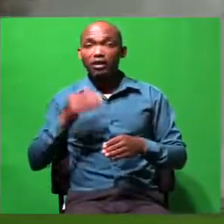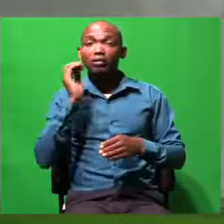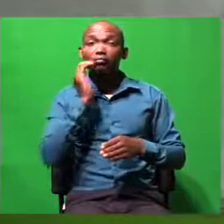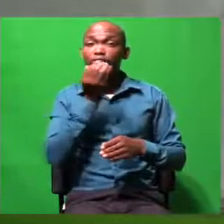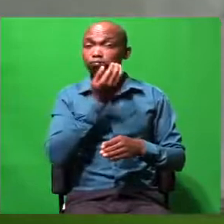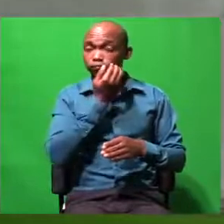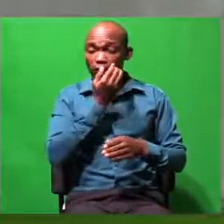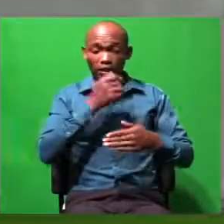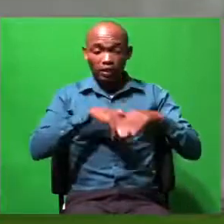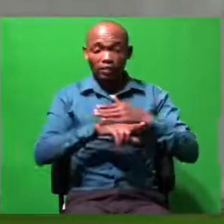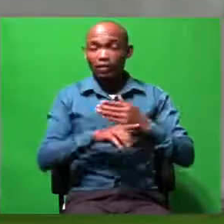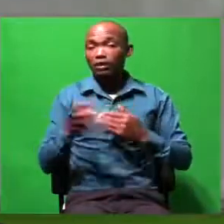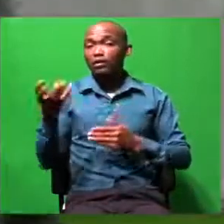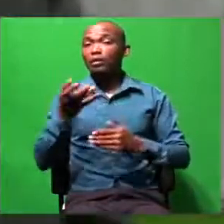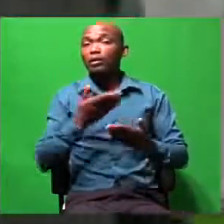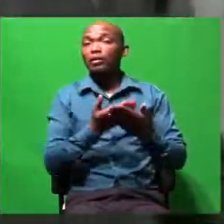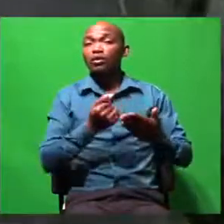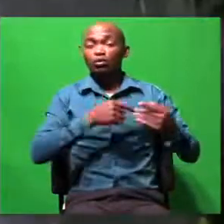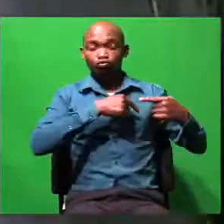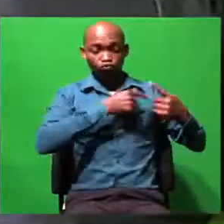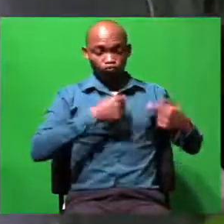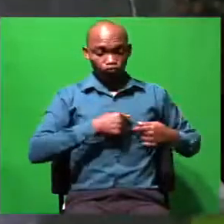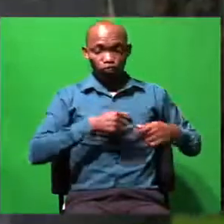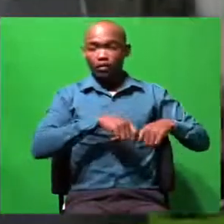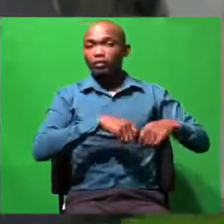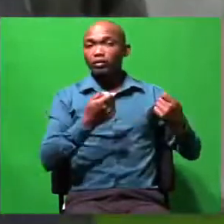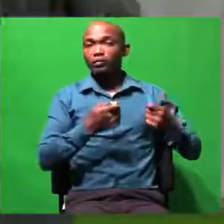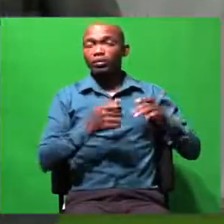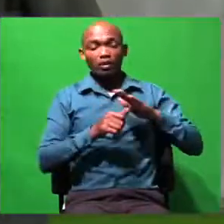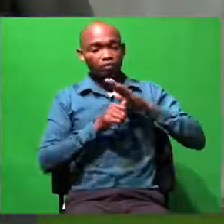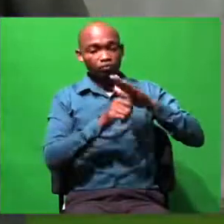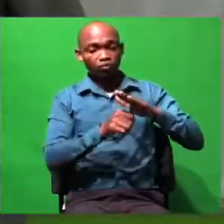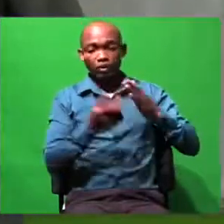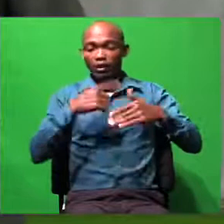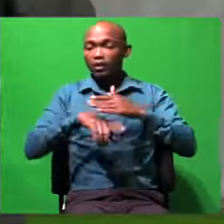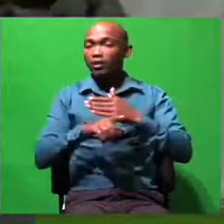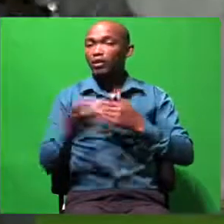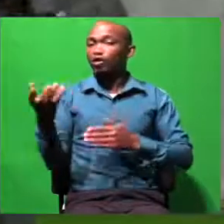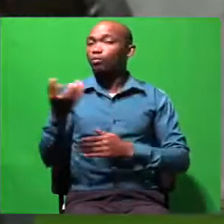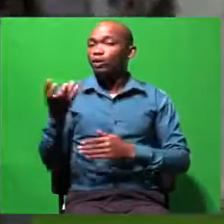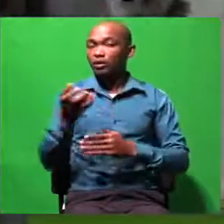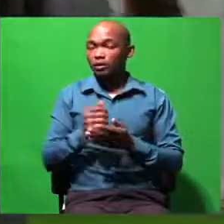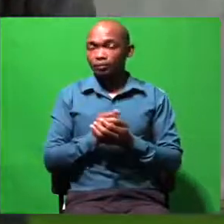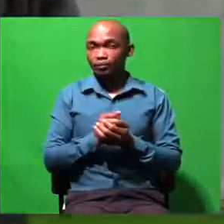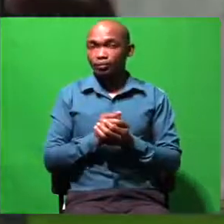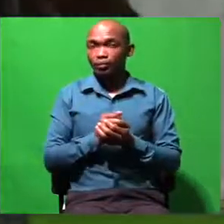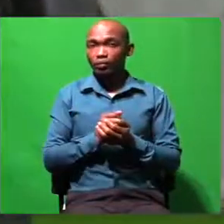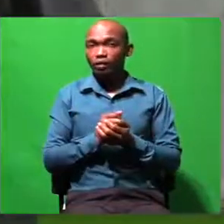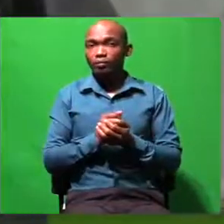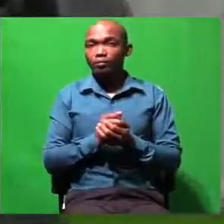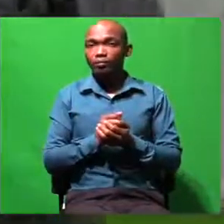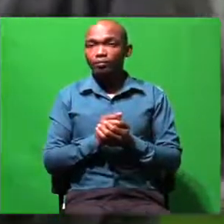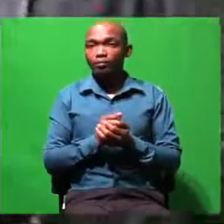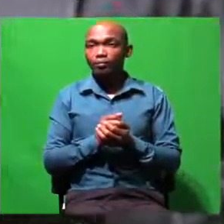what? Because they are already disappointed. They are stigmatized in the communities. If the people stigmatized in the